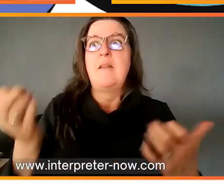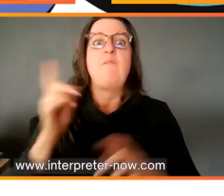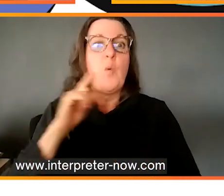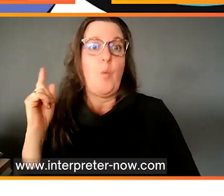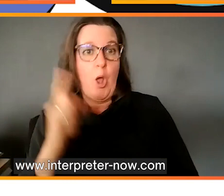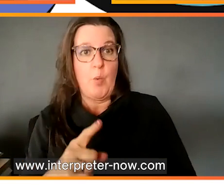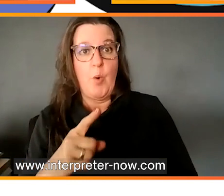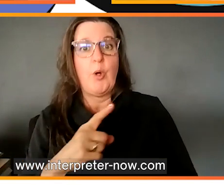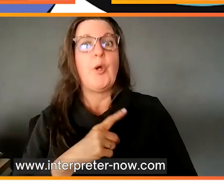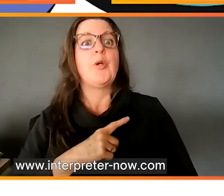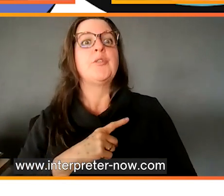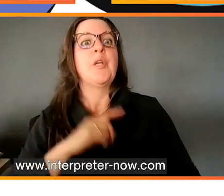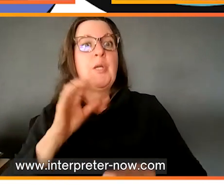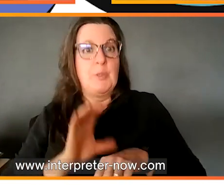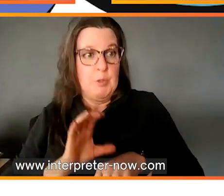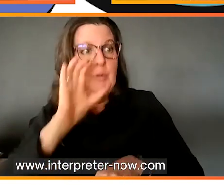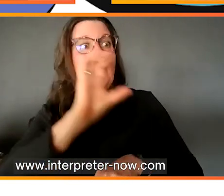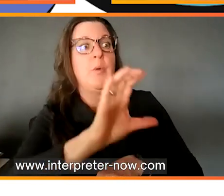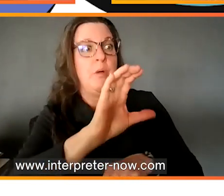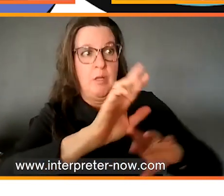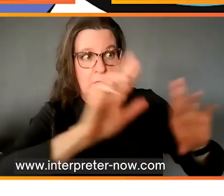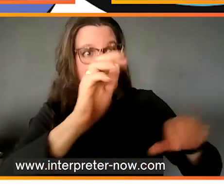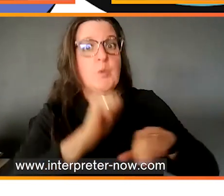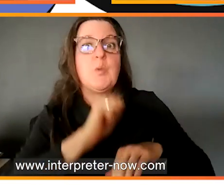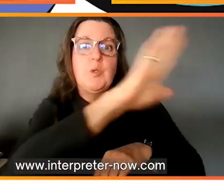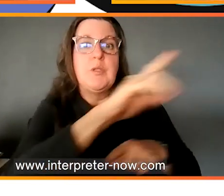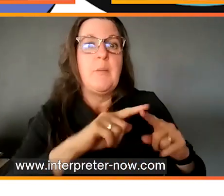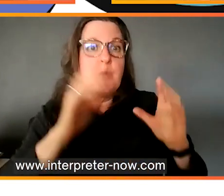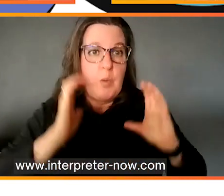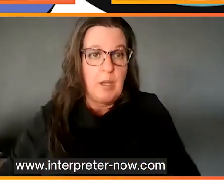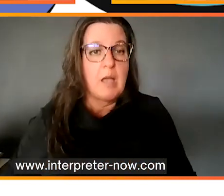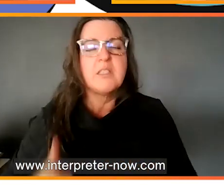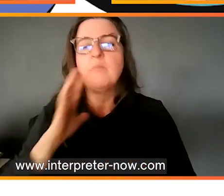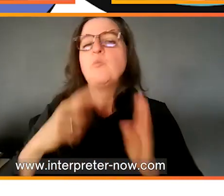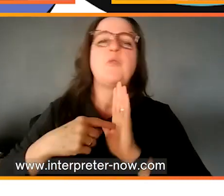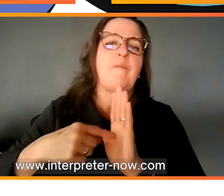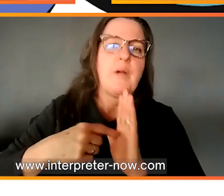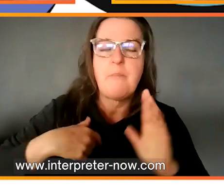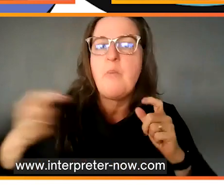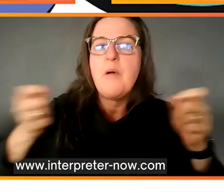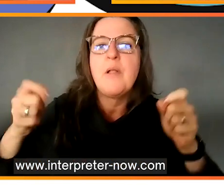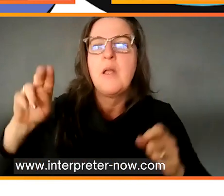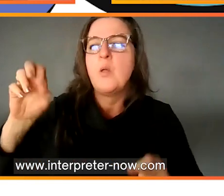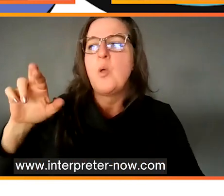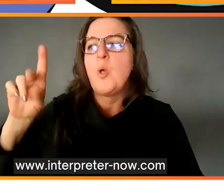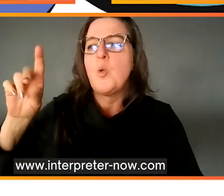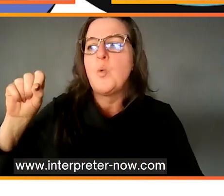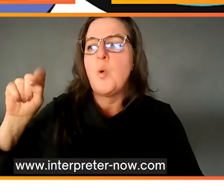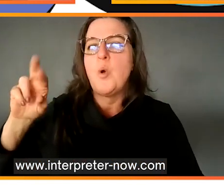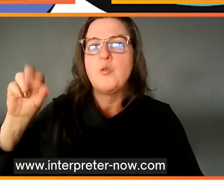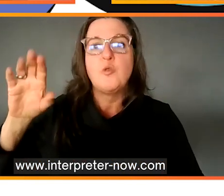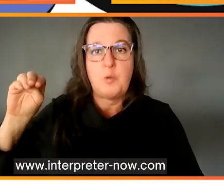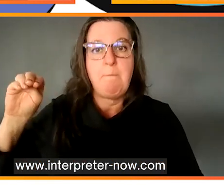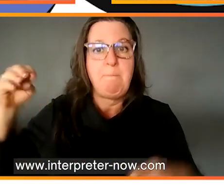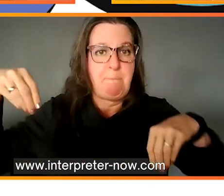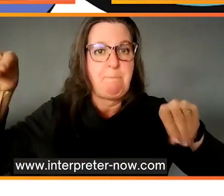and put it in front of someone, and sometimes maybe bring some homemade chocolate chip cookies or something to make sure my orders made it